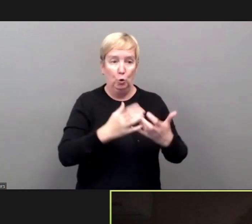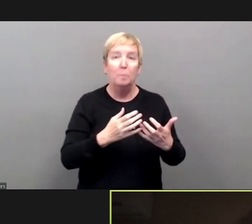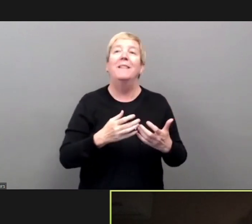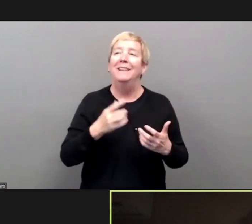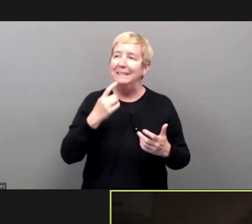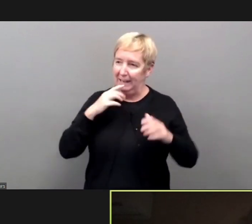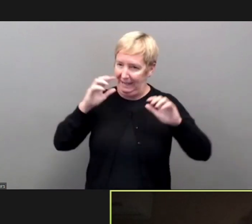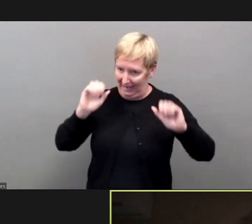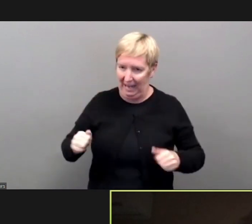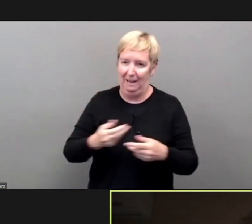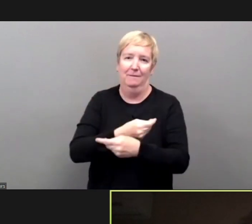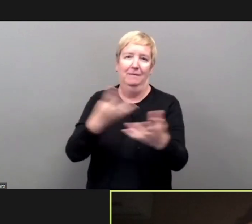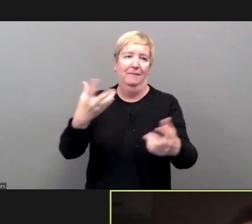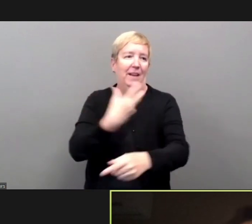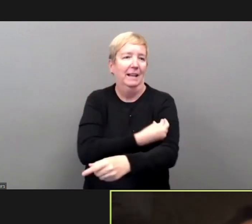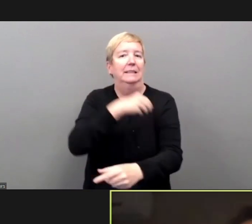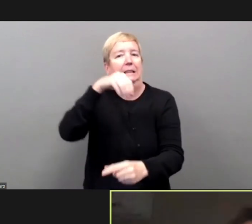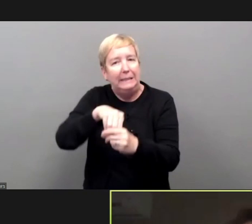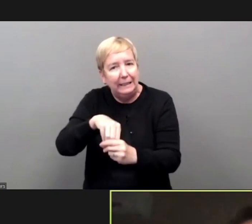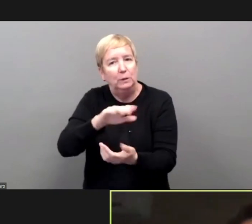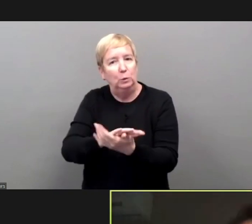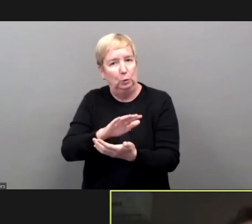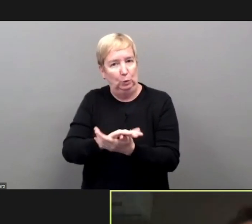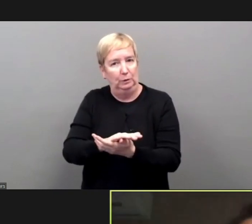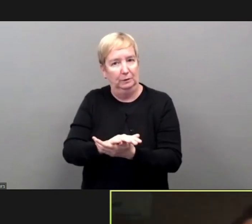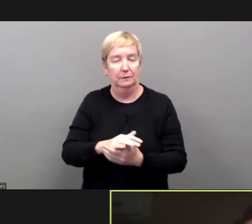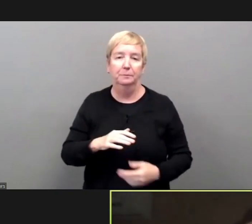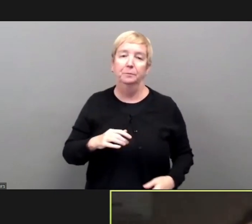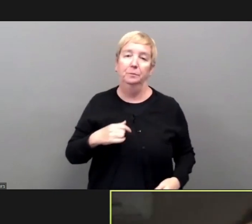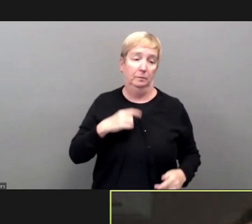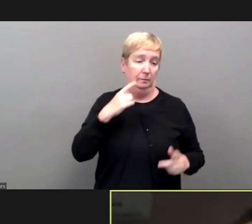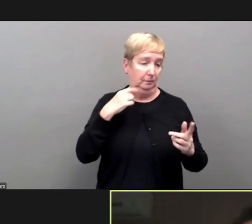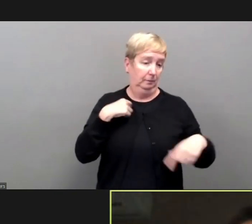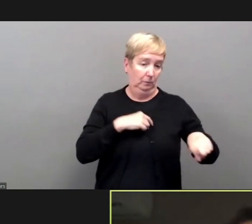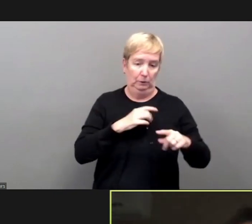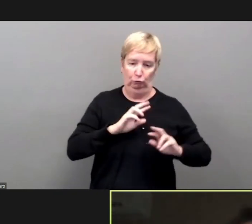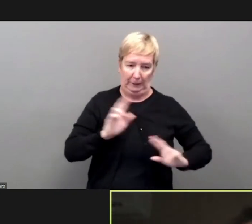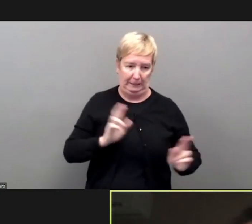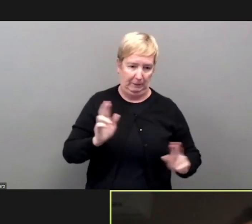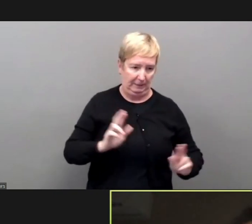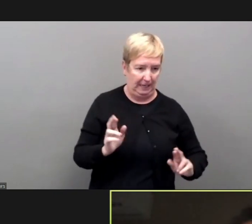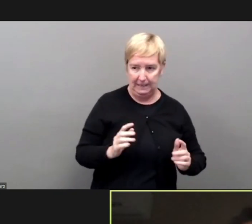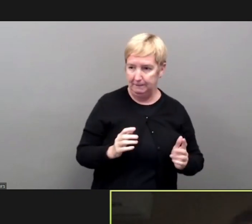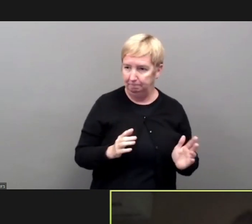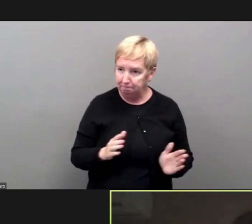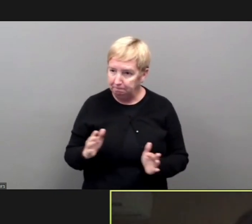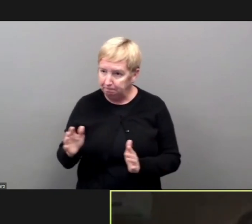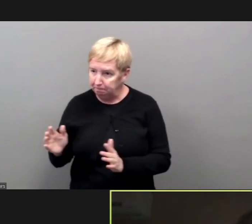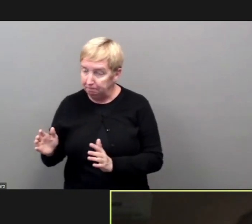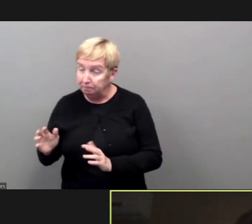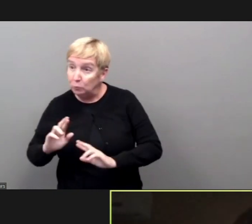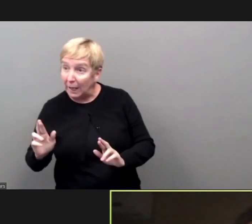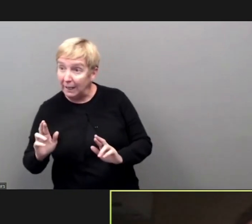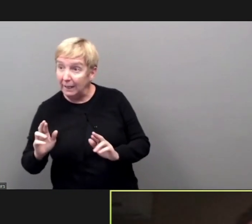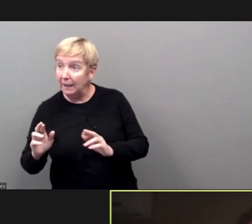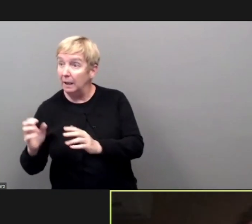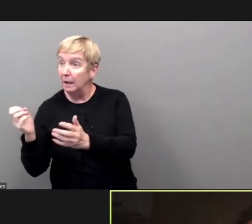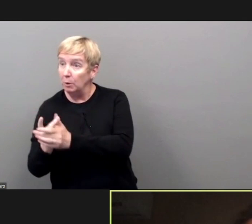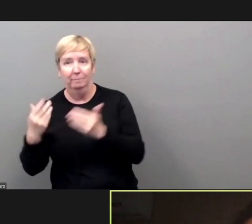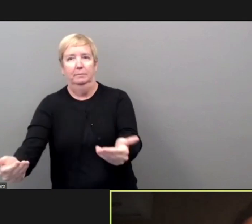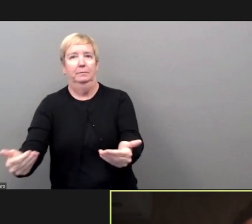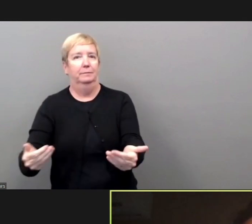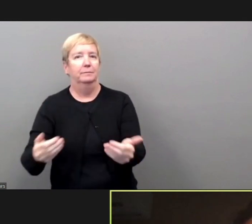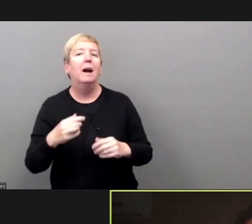schools. So I think just preparing for it, getting, I think the biggest barrier is going to be